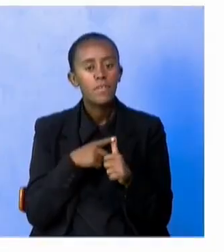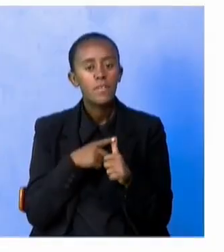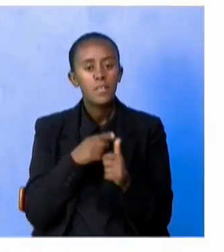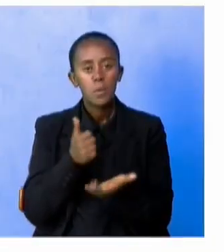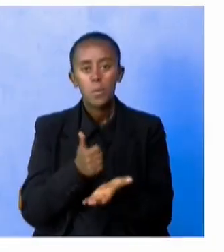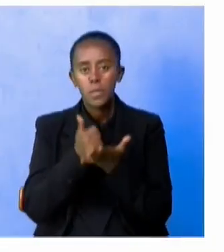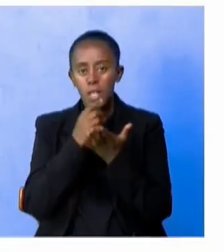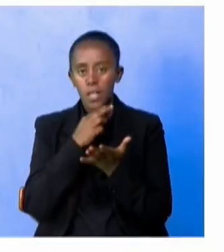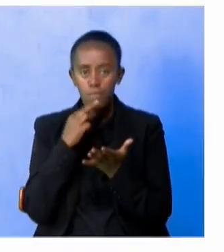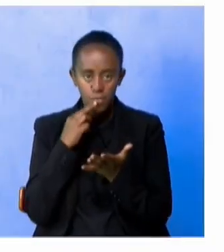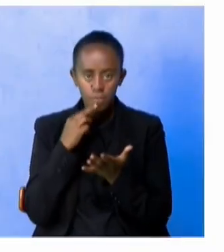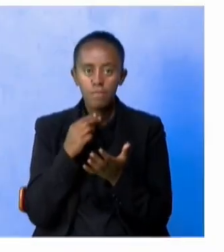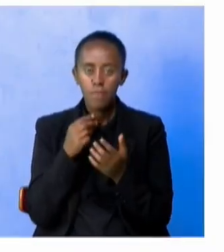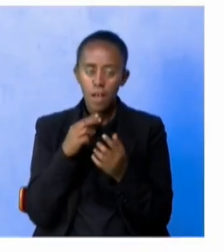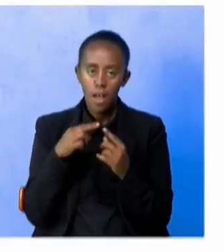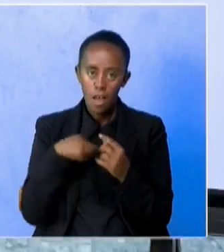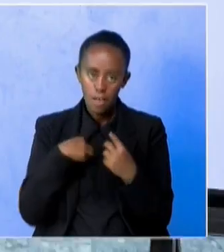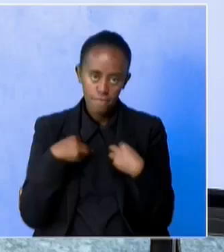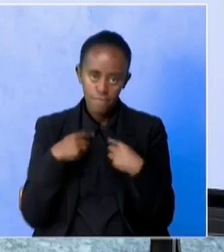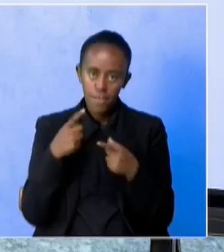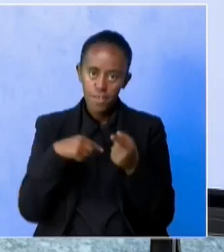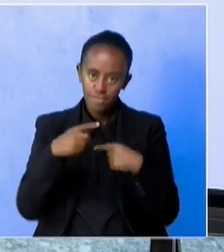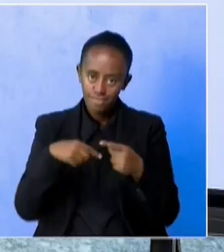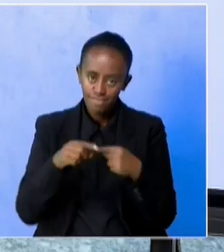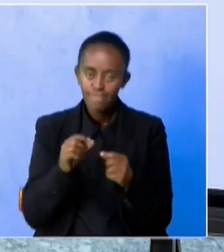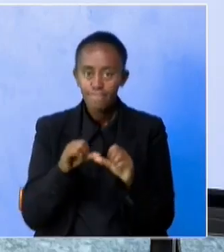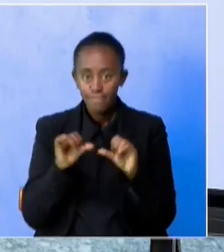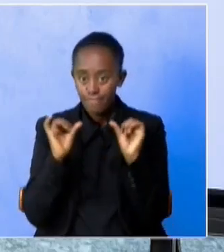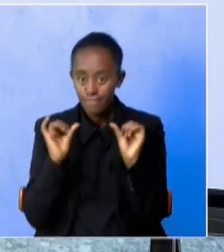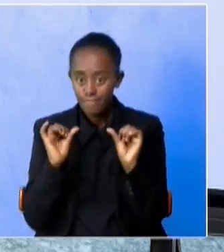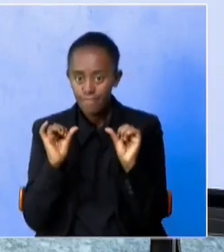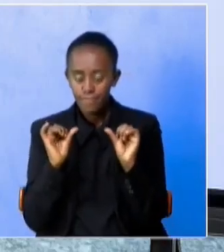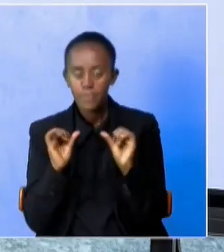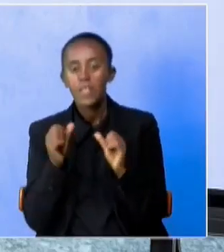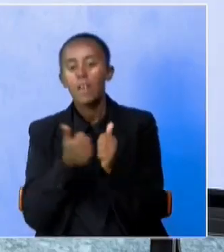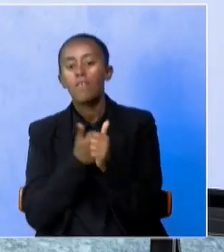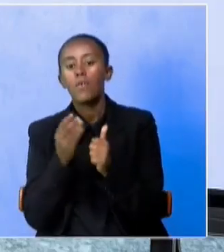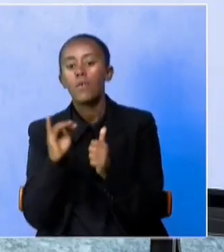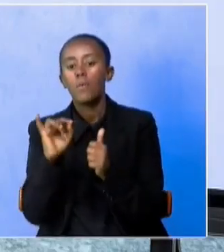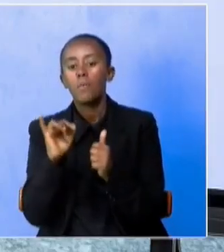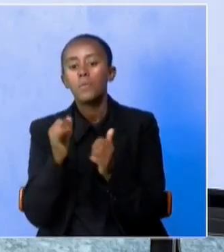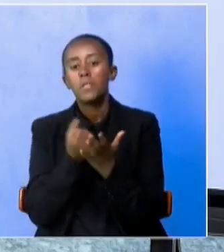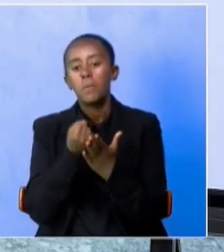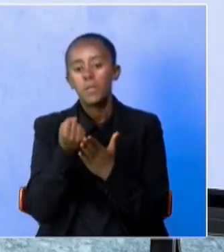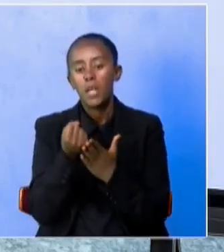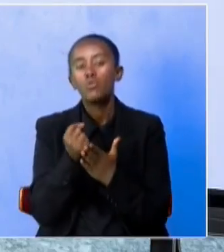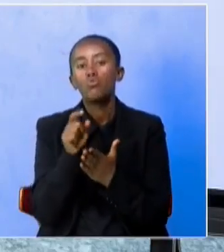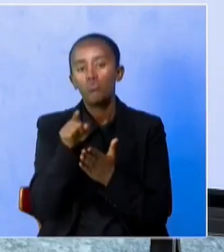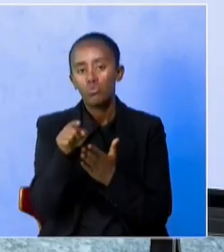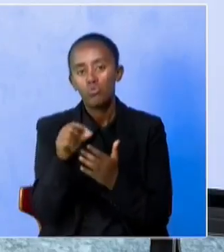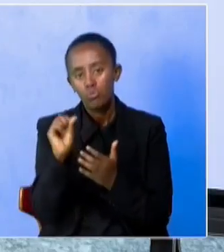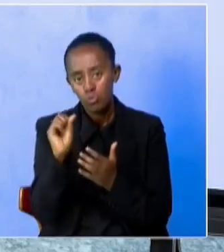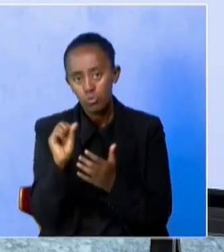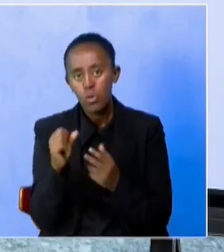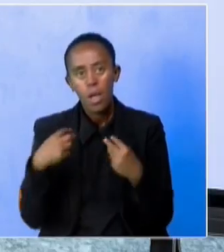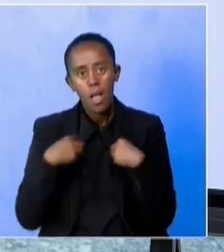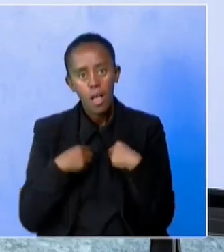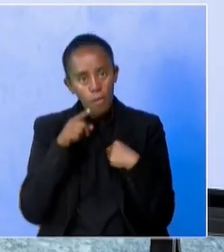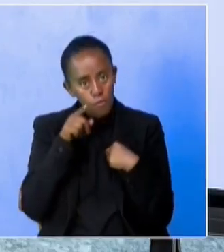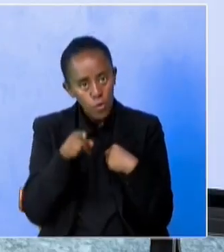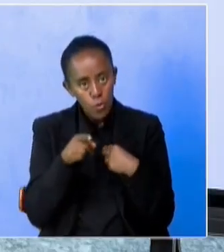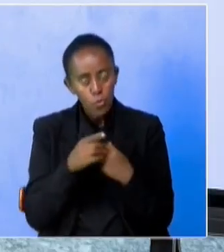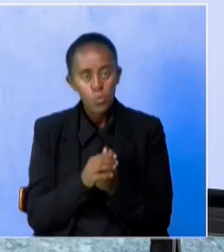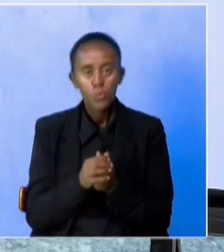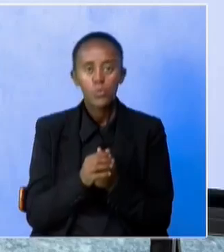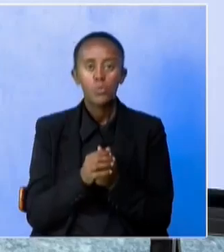first, and then it is followed by the subject, you. Have you studied, and then you have your verb, which